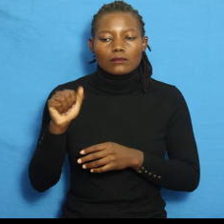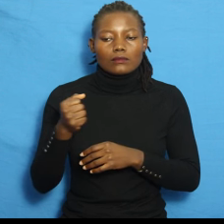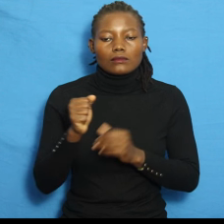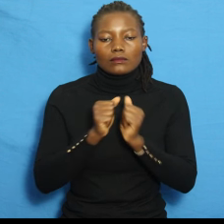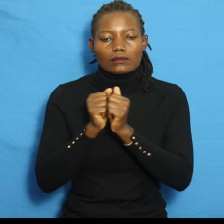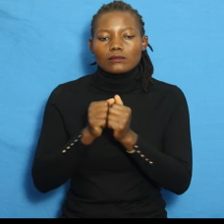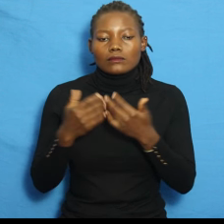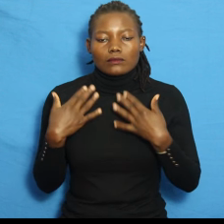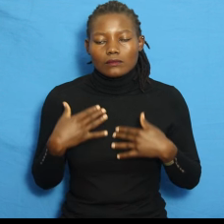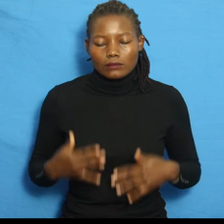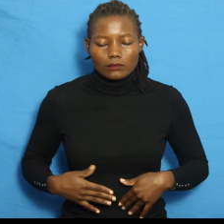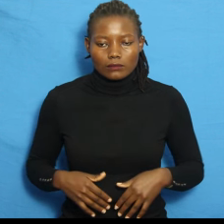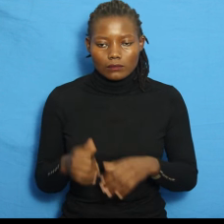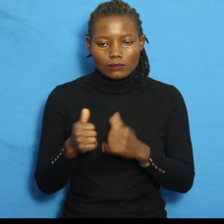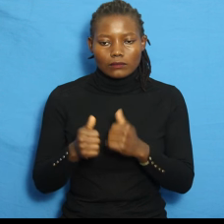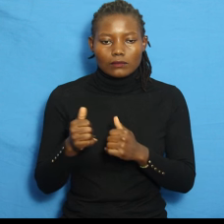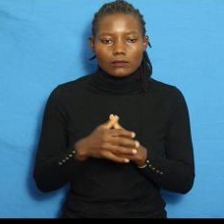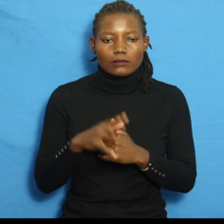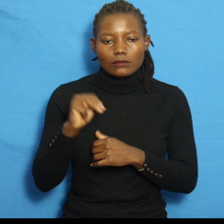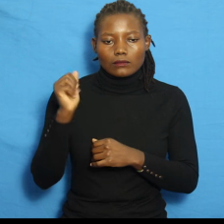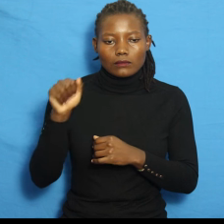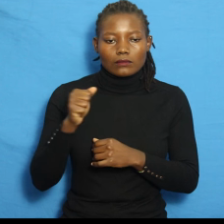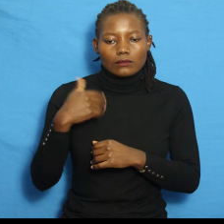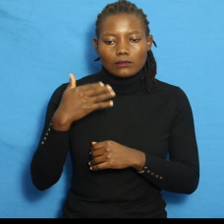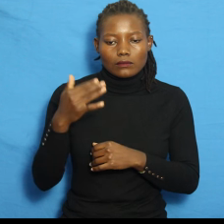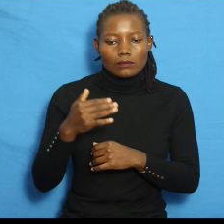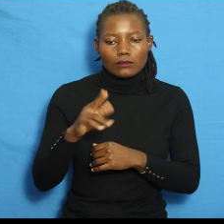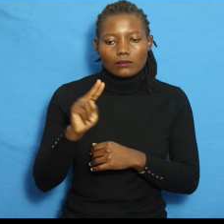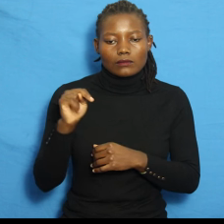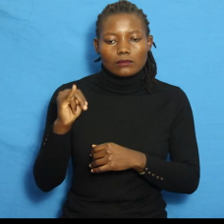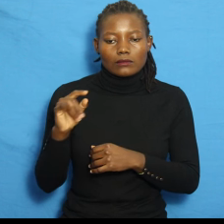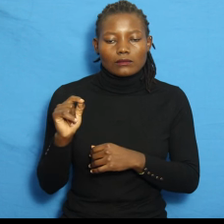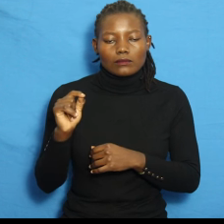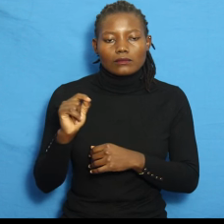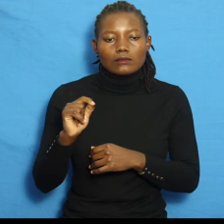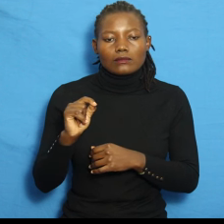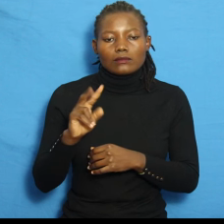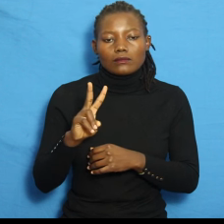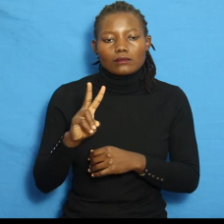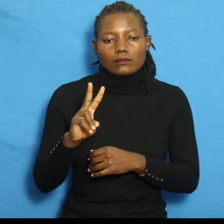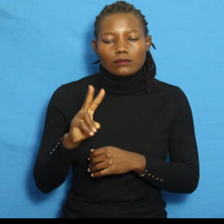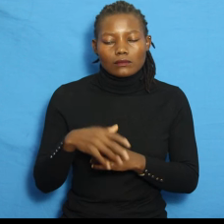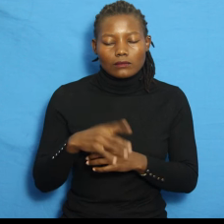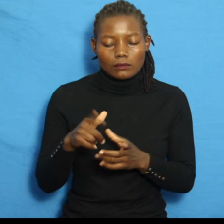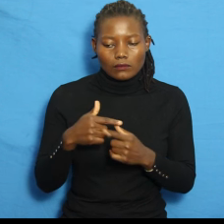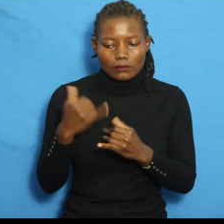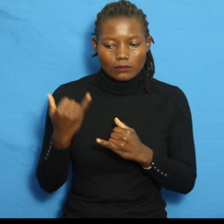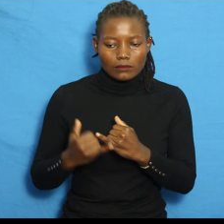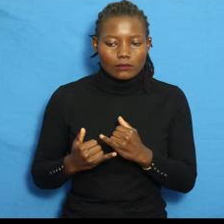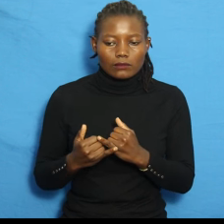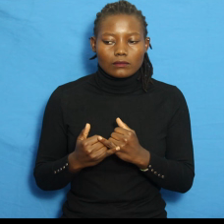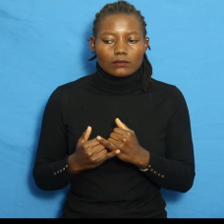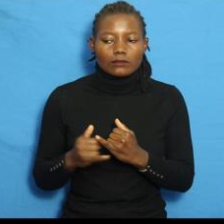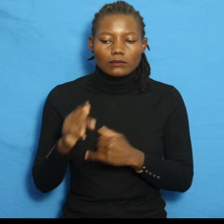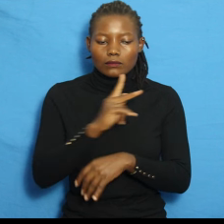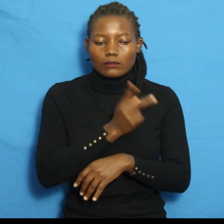the body volume, which is mass per unit volume. And then lastly, power, because this